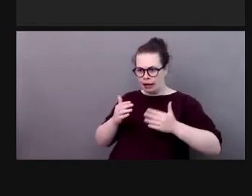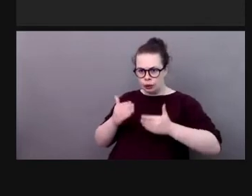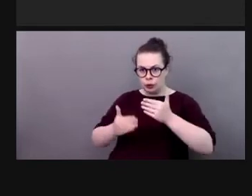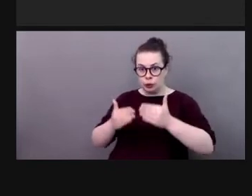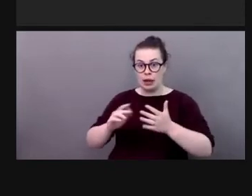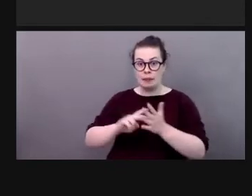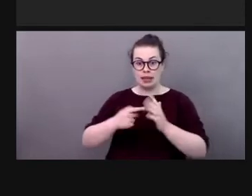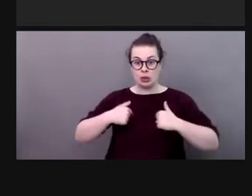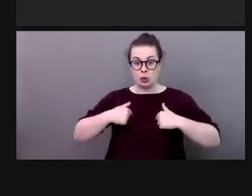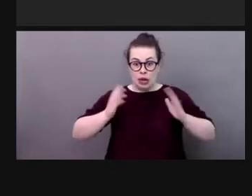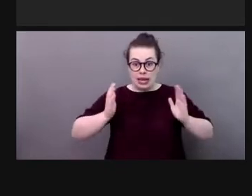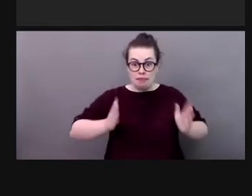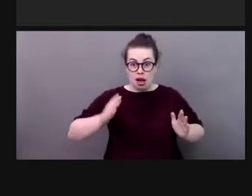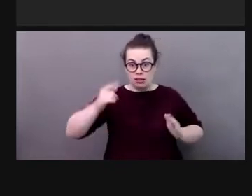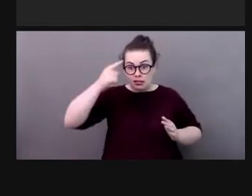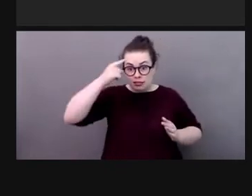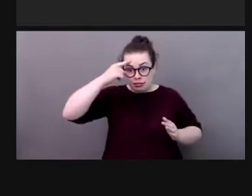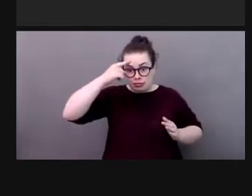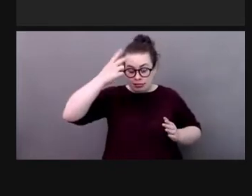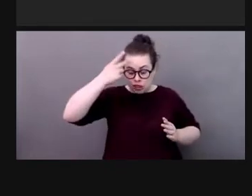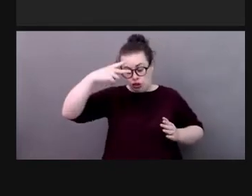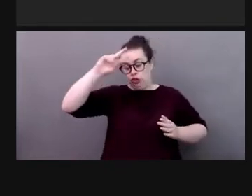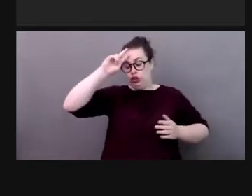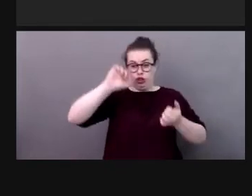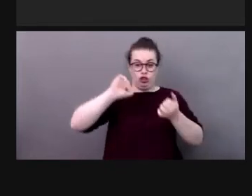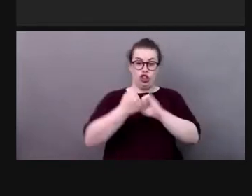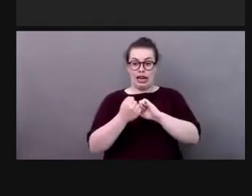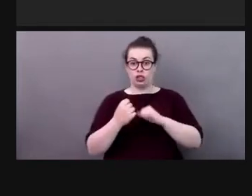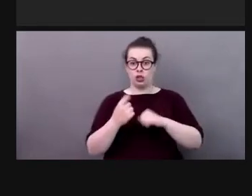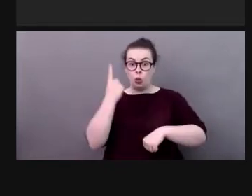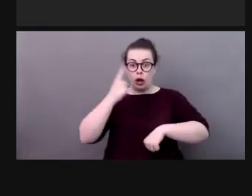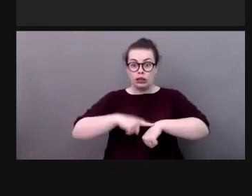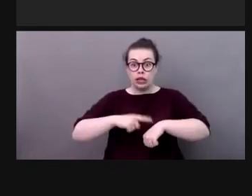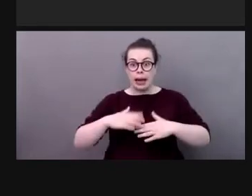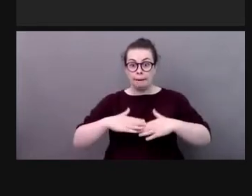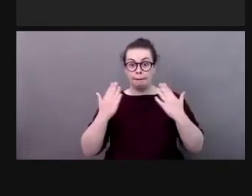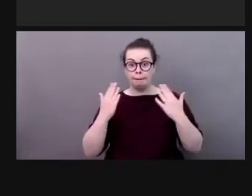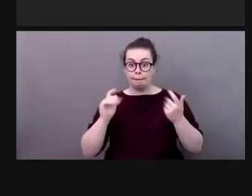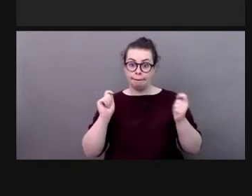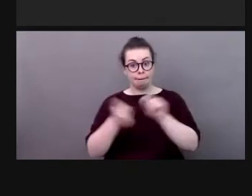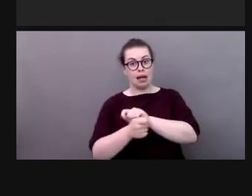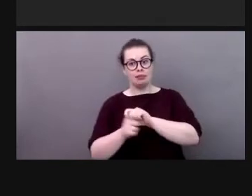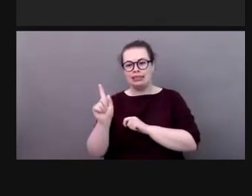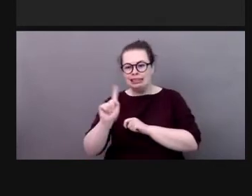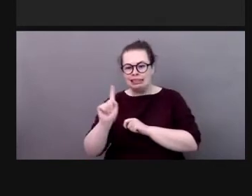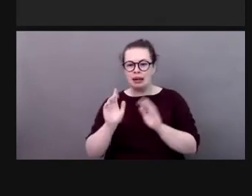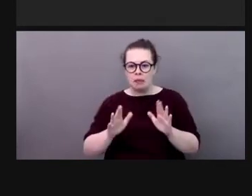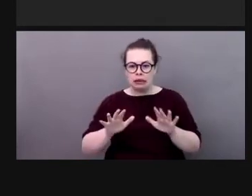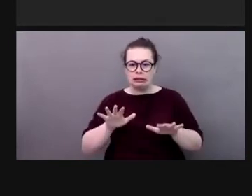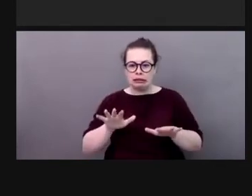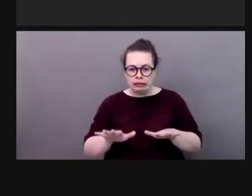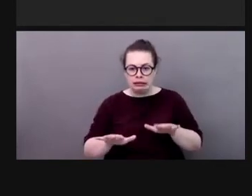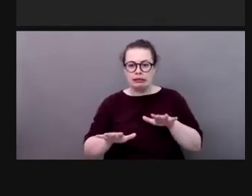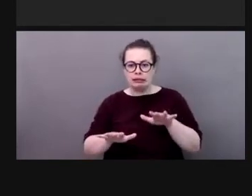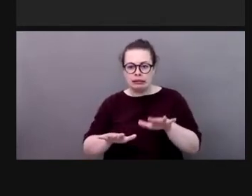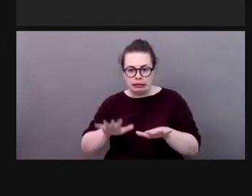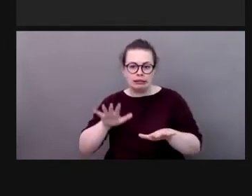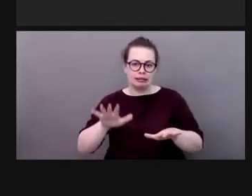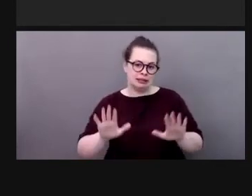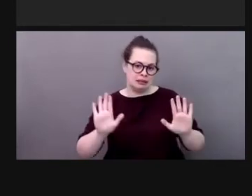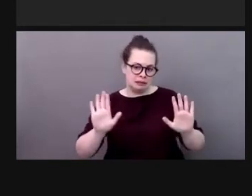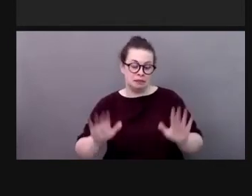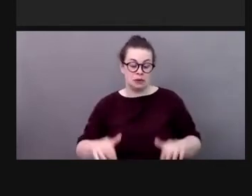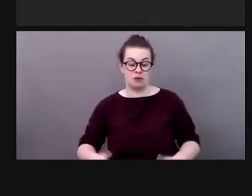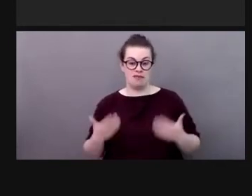of mindset, and this cannot happen overnight. So we all have to have that in mind. And so I'll